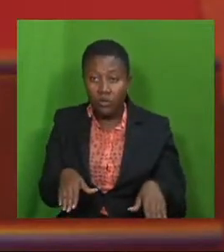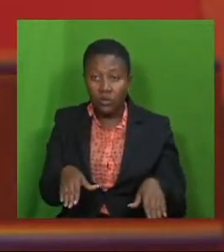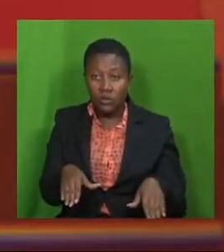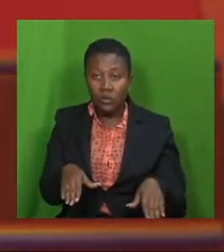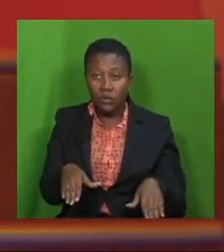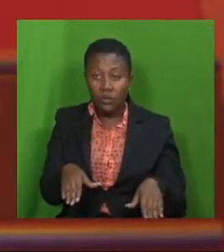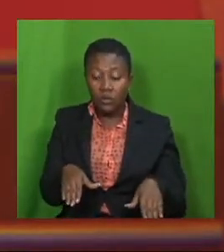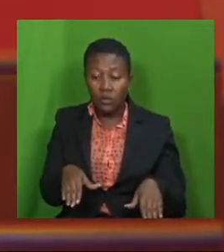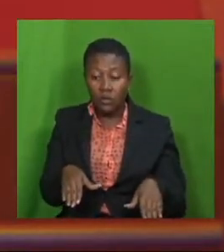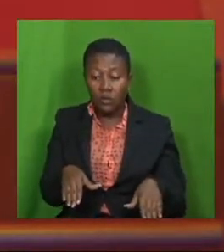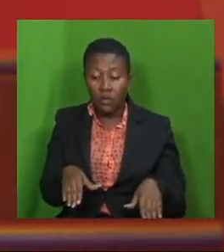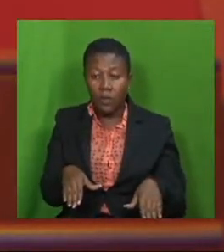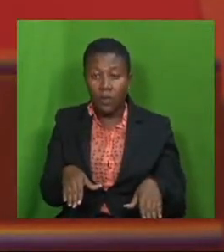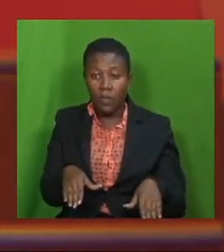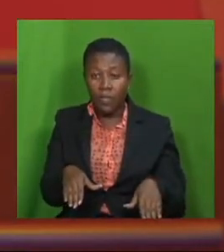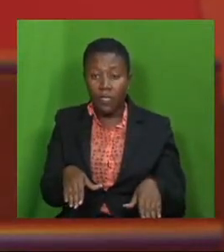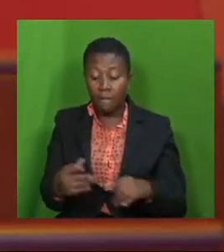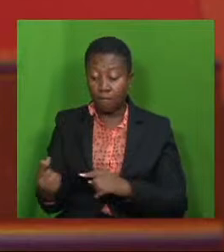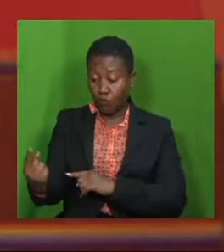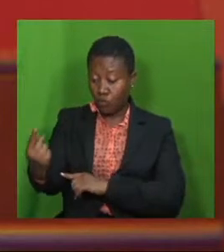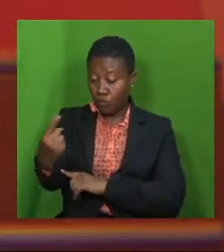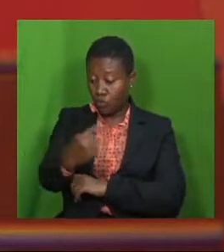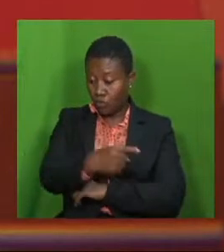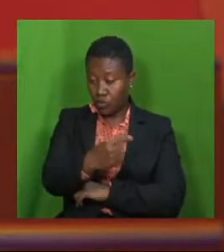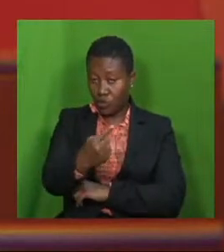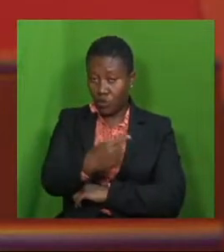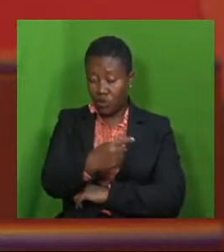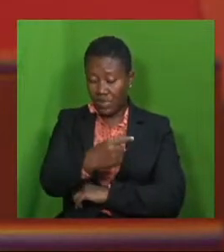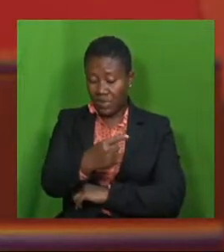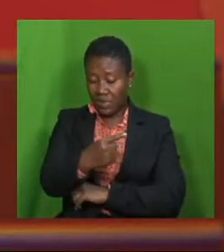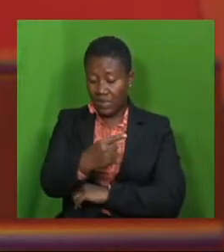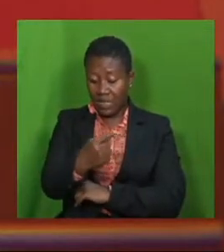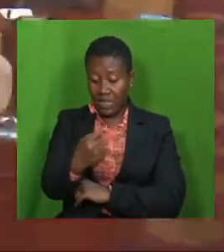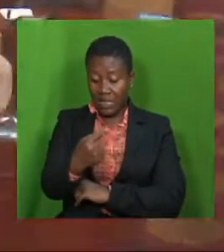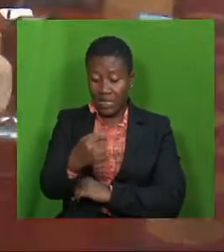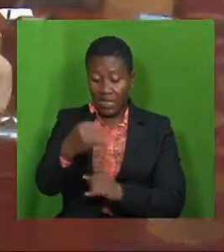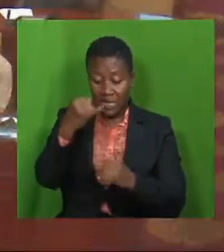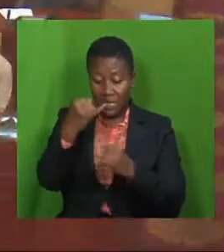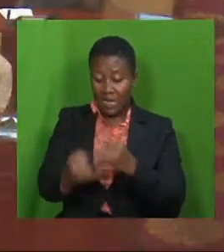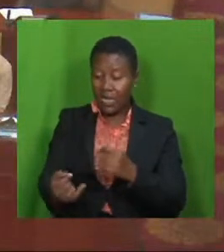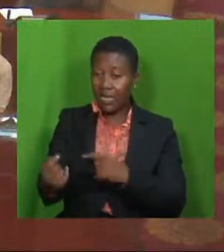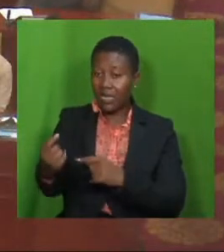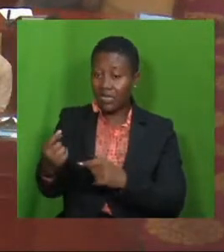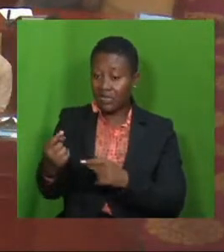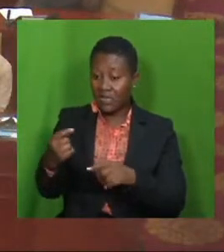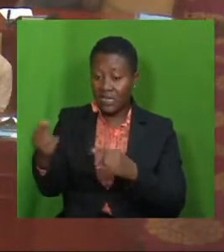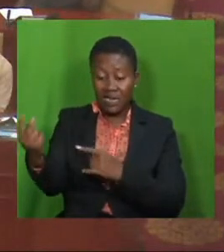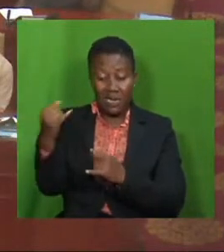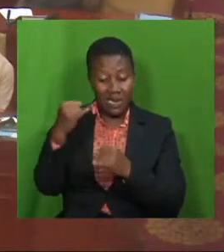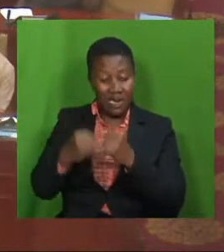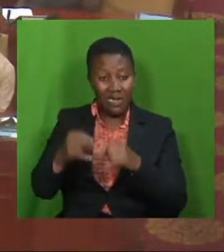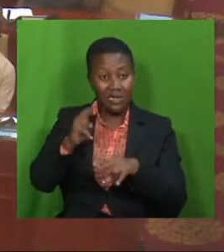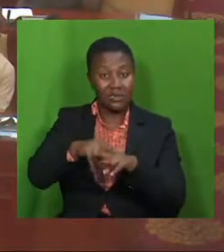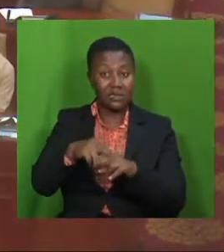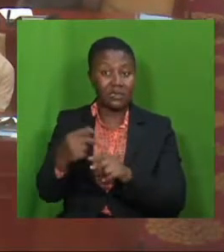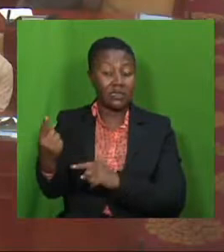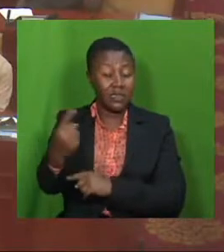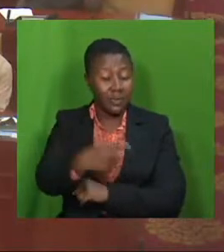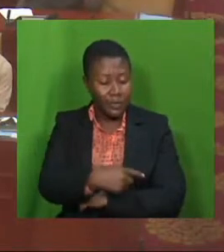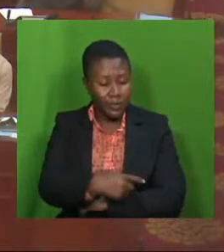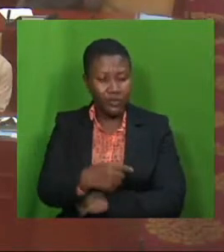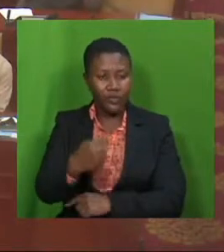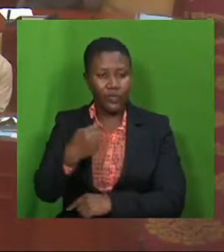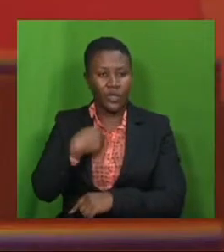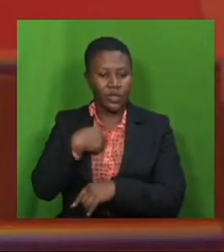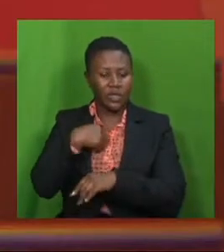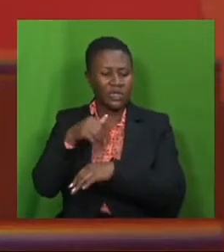Since today is the last sitting day of the meeting, I refer it to